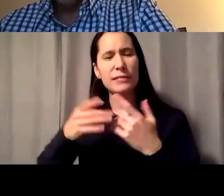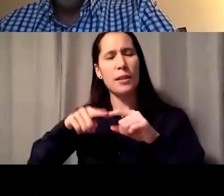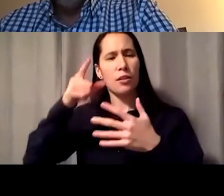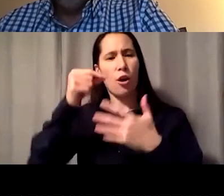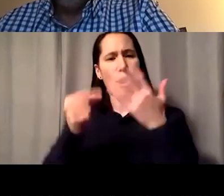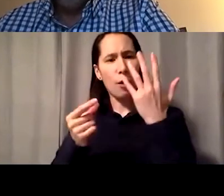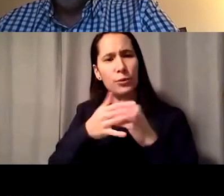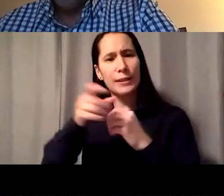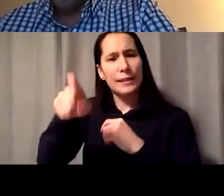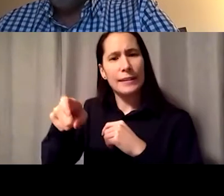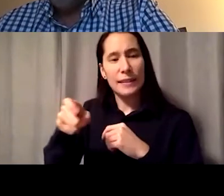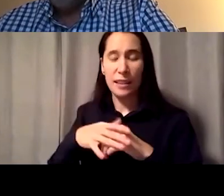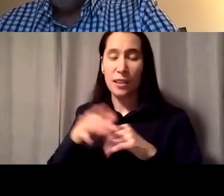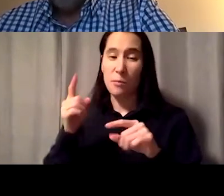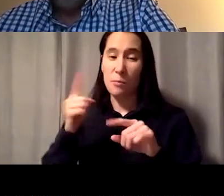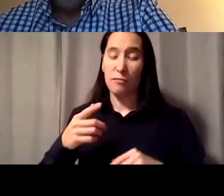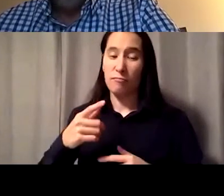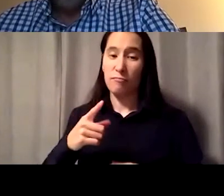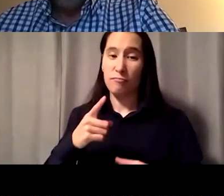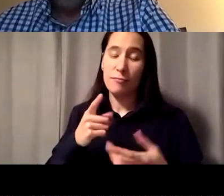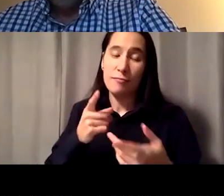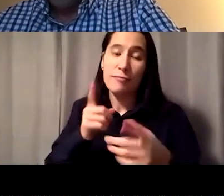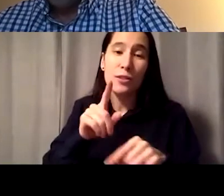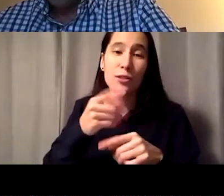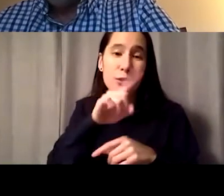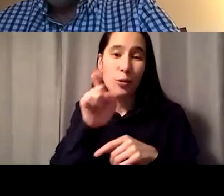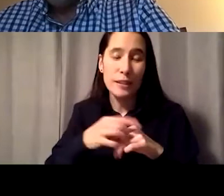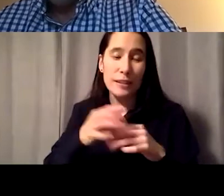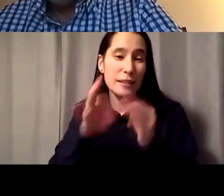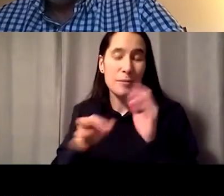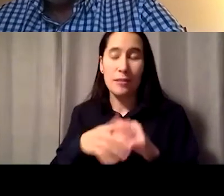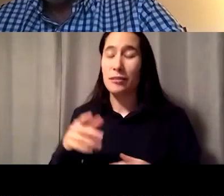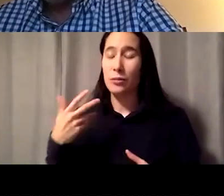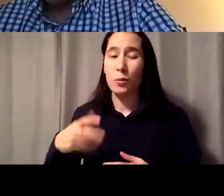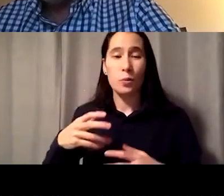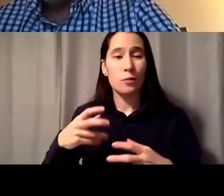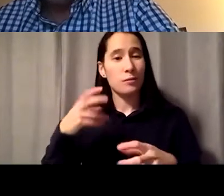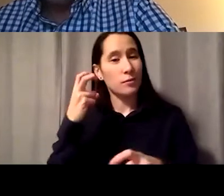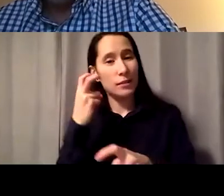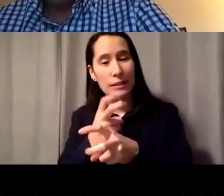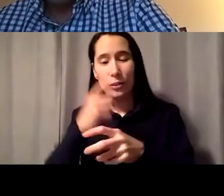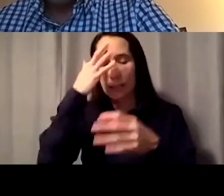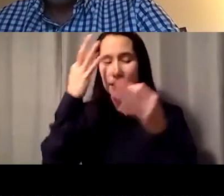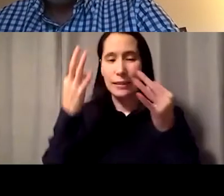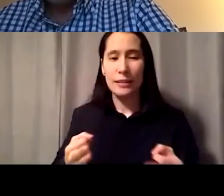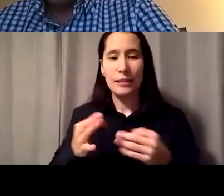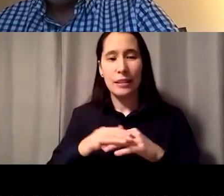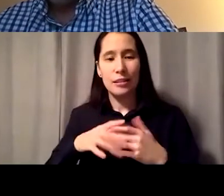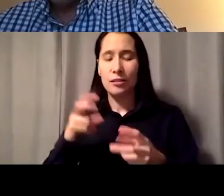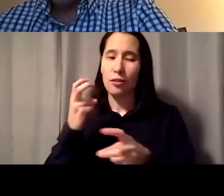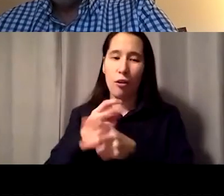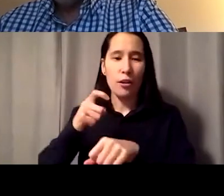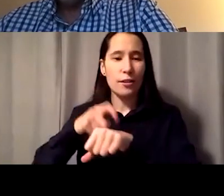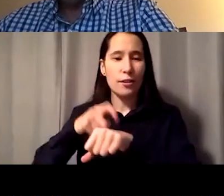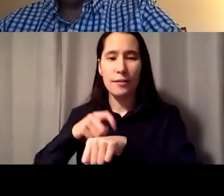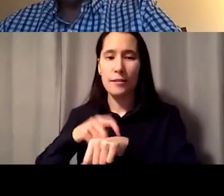this has been a very difficult decision to make and also to experience when restrictions are put